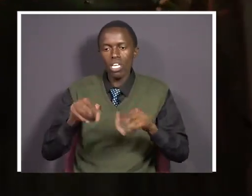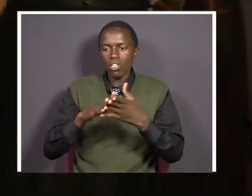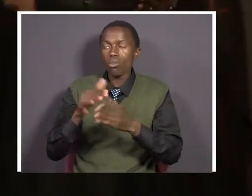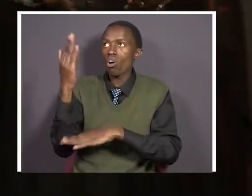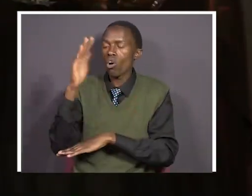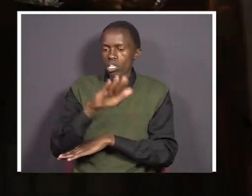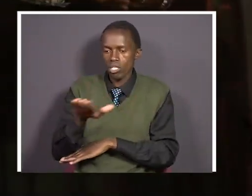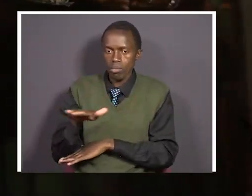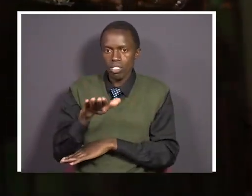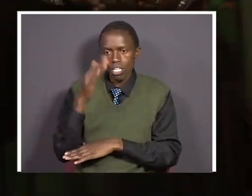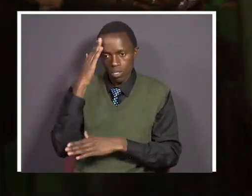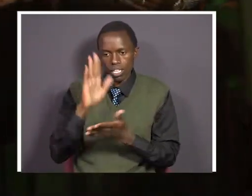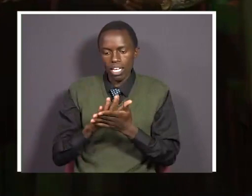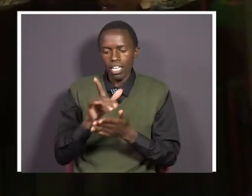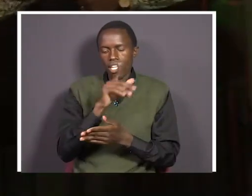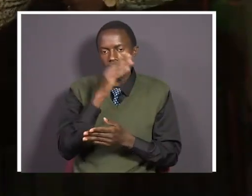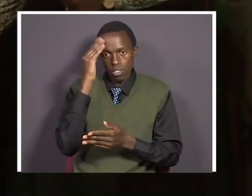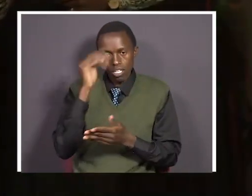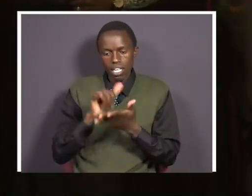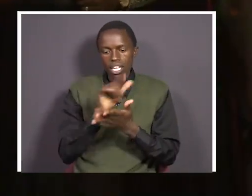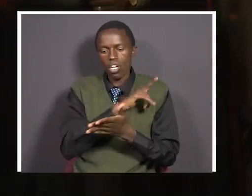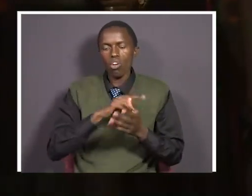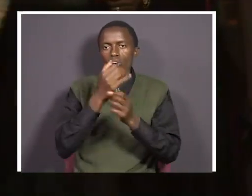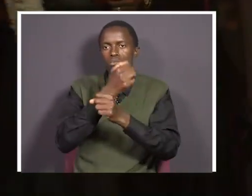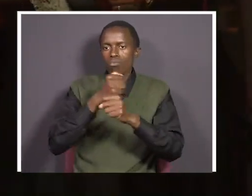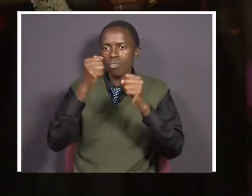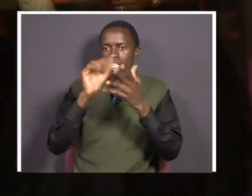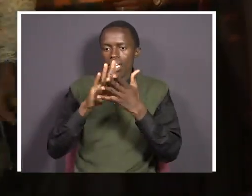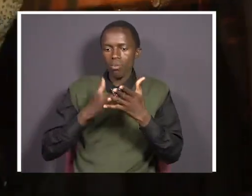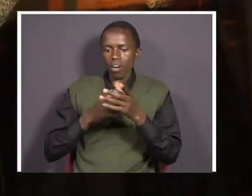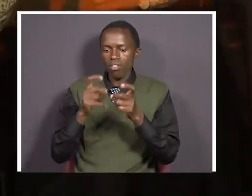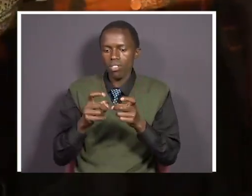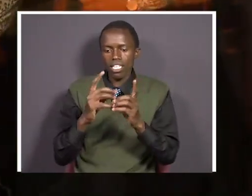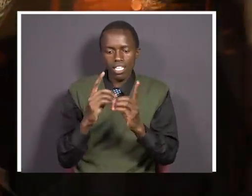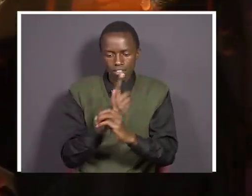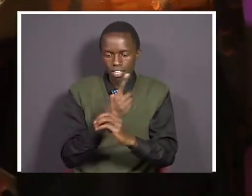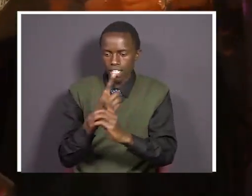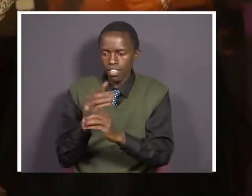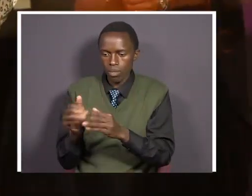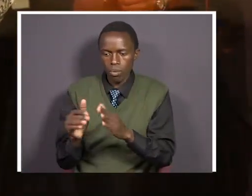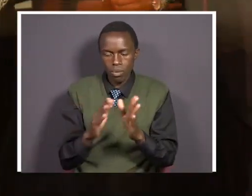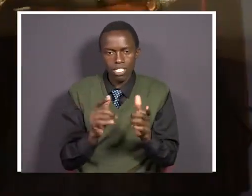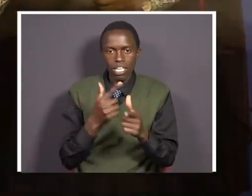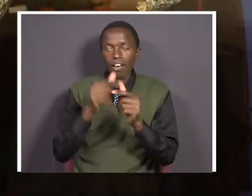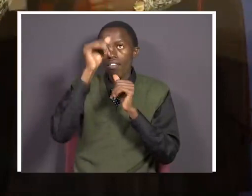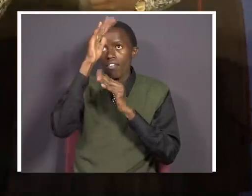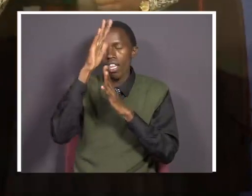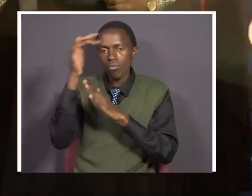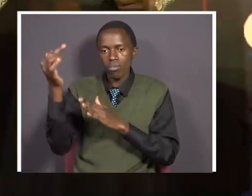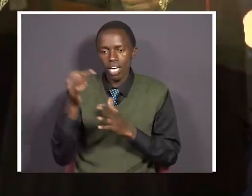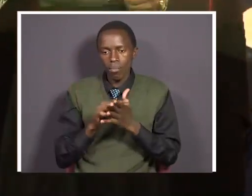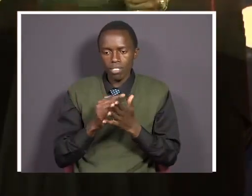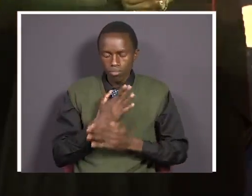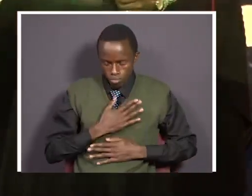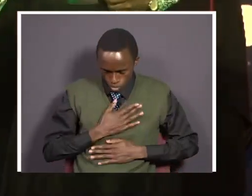your presence. And we acknowledge that, Lord God Almighty, that we have sinned in various ways, O Lord. And Father, we come